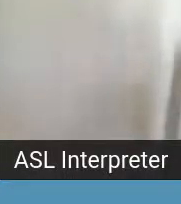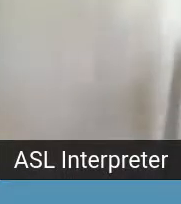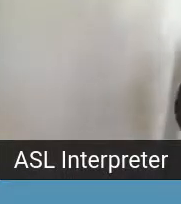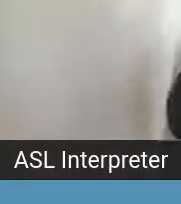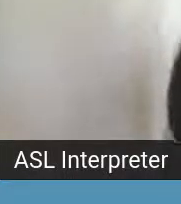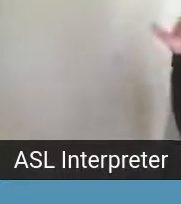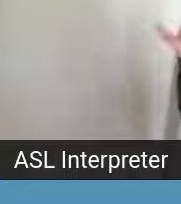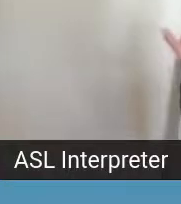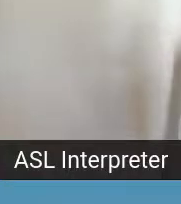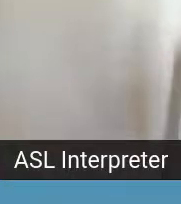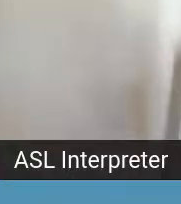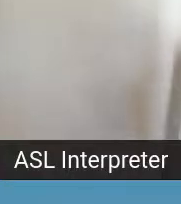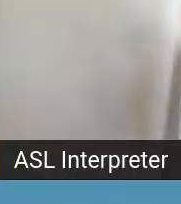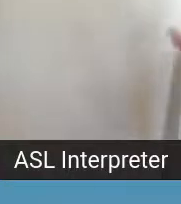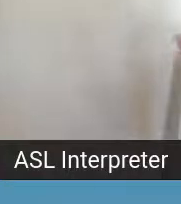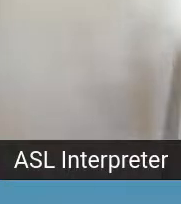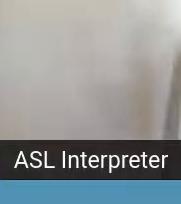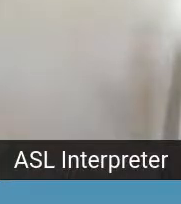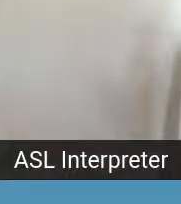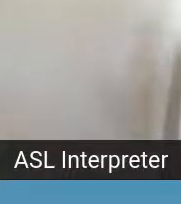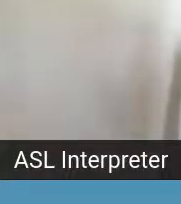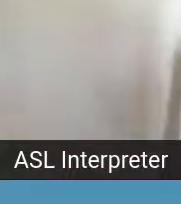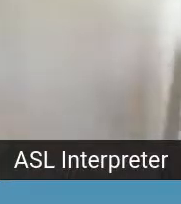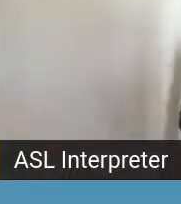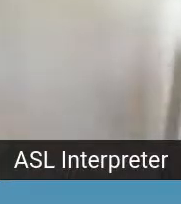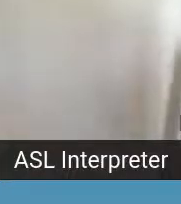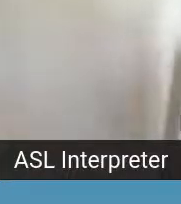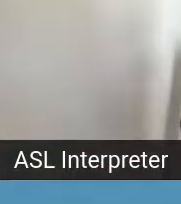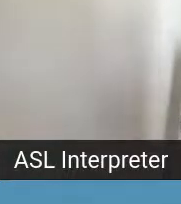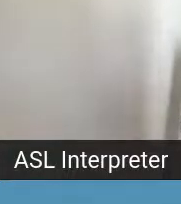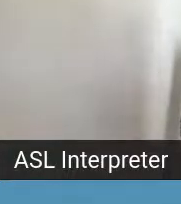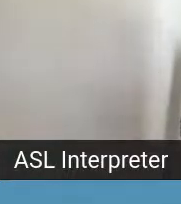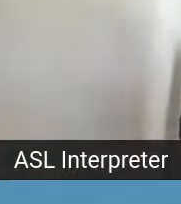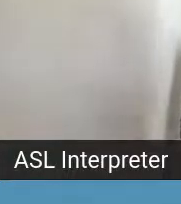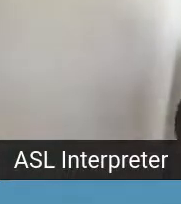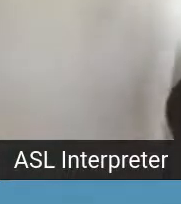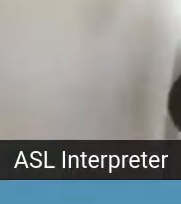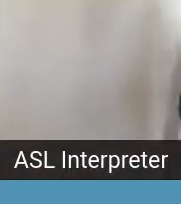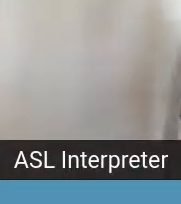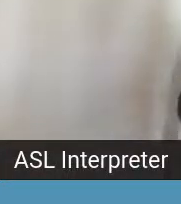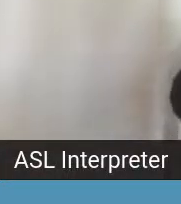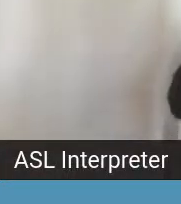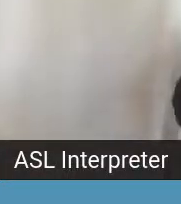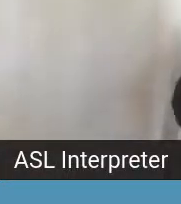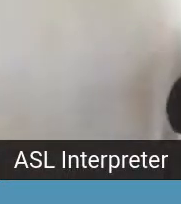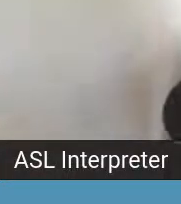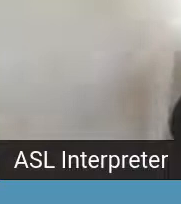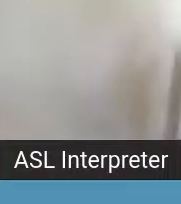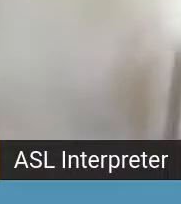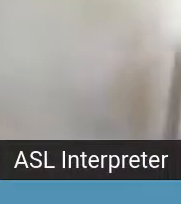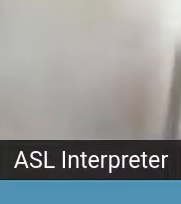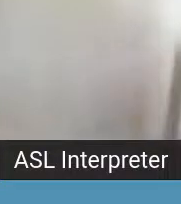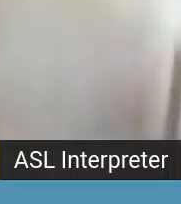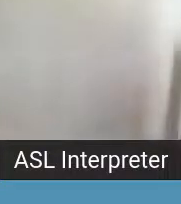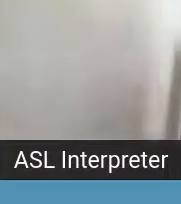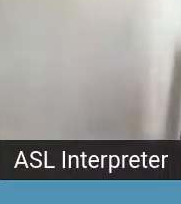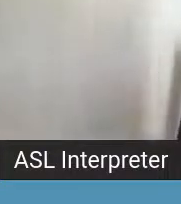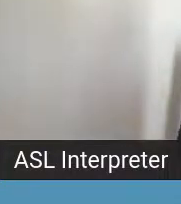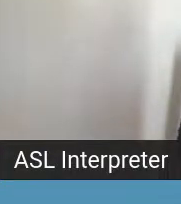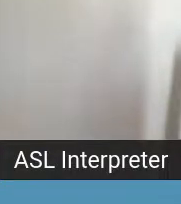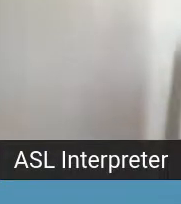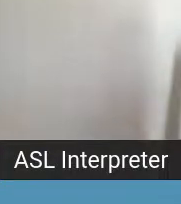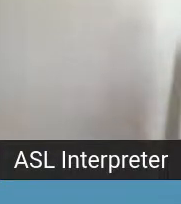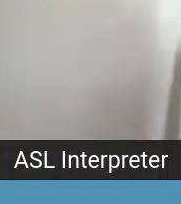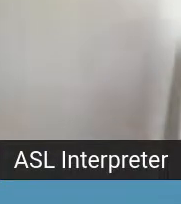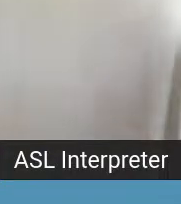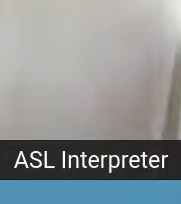it. Okay, well, we are at time, so I just would really like to thank you for all that you've conveyed